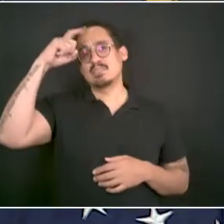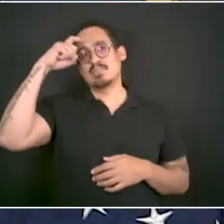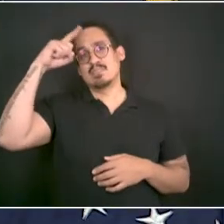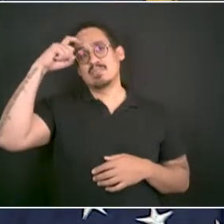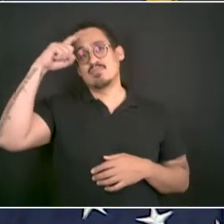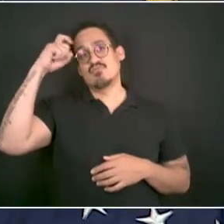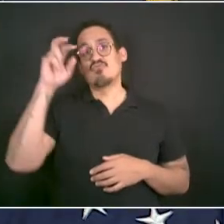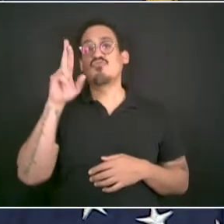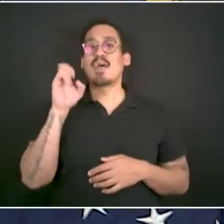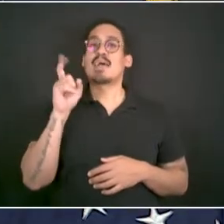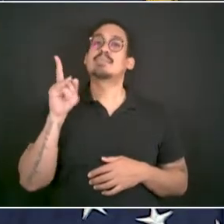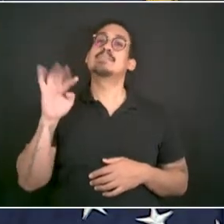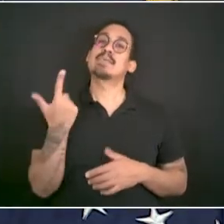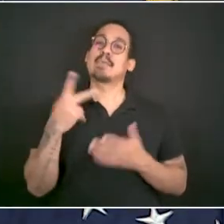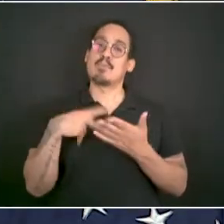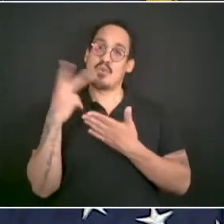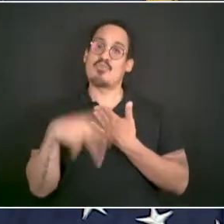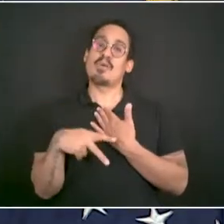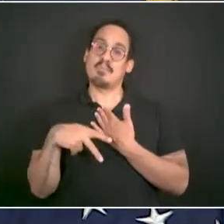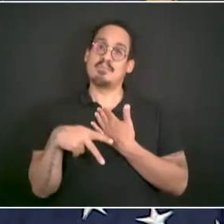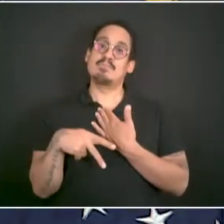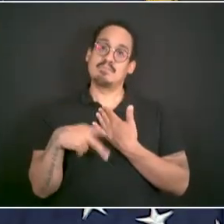kind. And, folks,